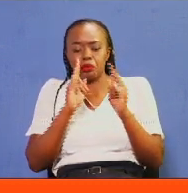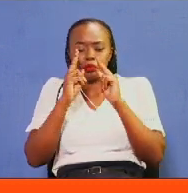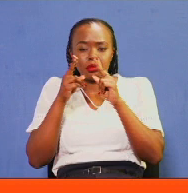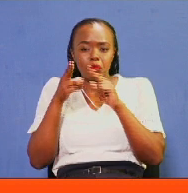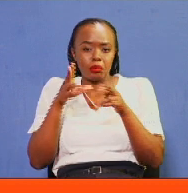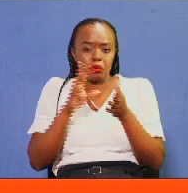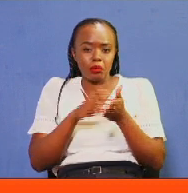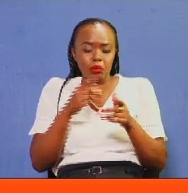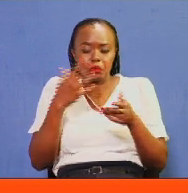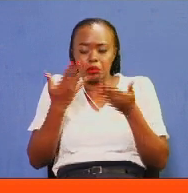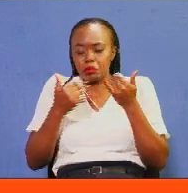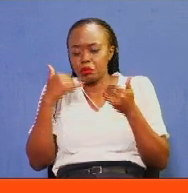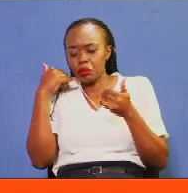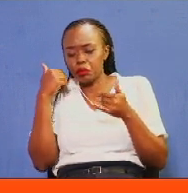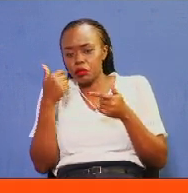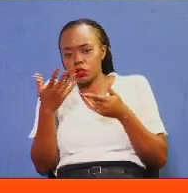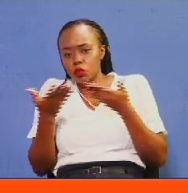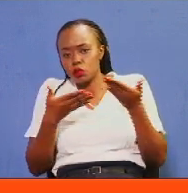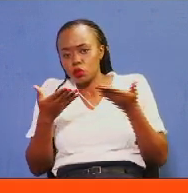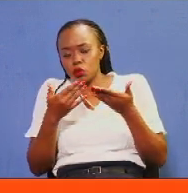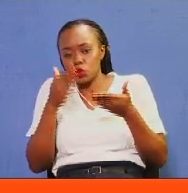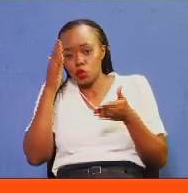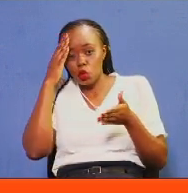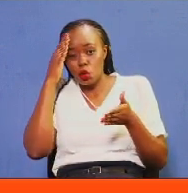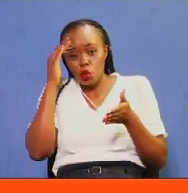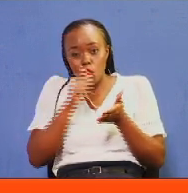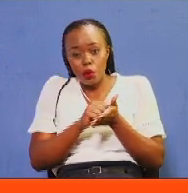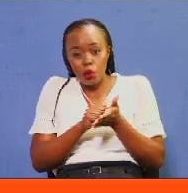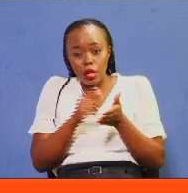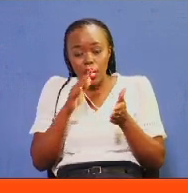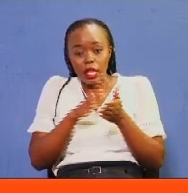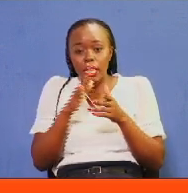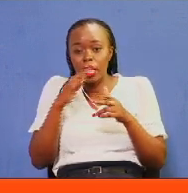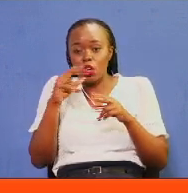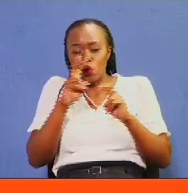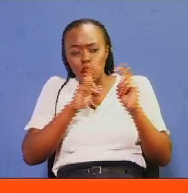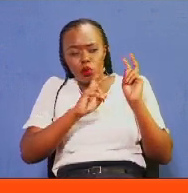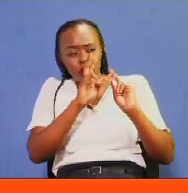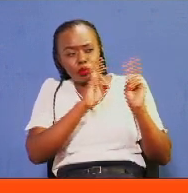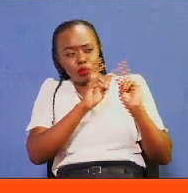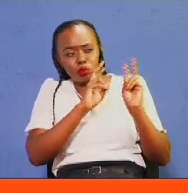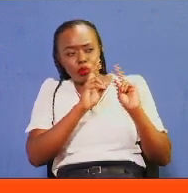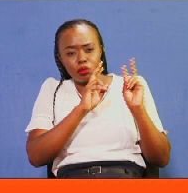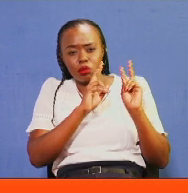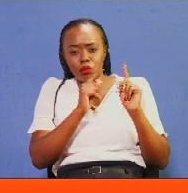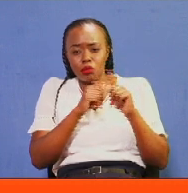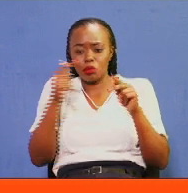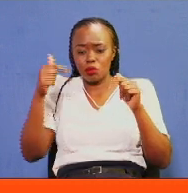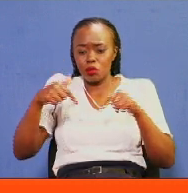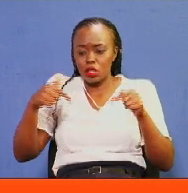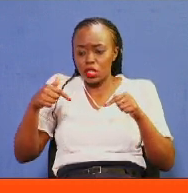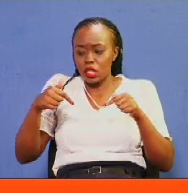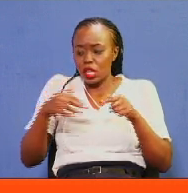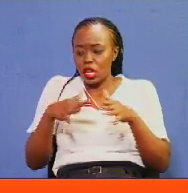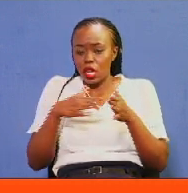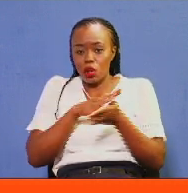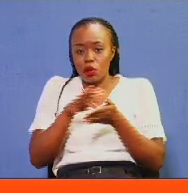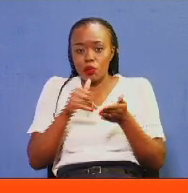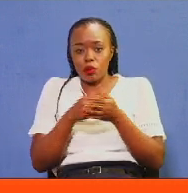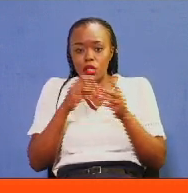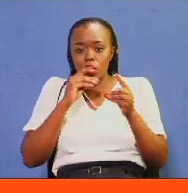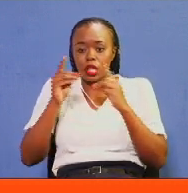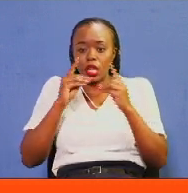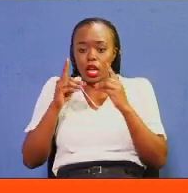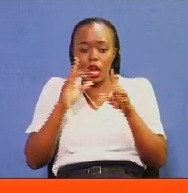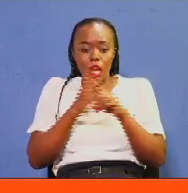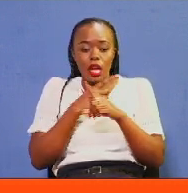you hear of his whereabouts. You know him by the picture that's on your screen right now. It's a guest you've had here on this particular set discussing about